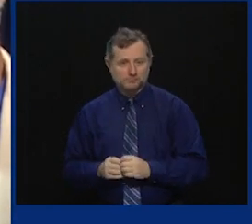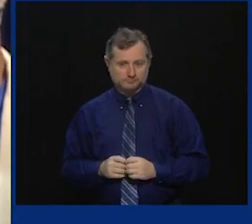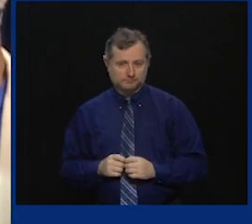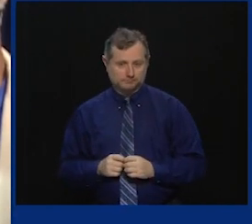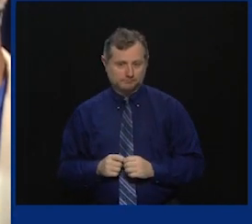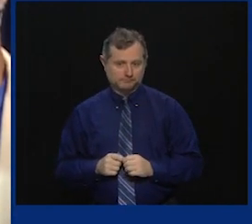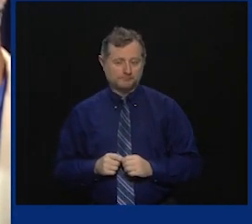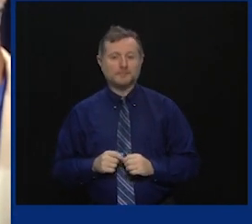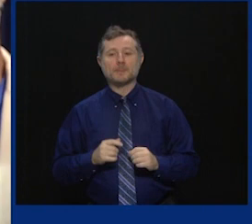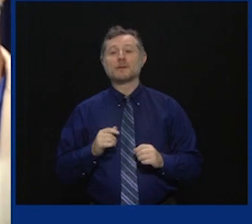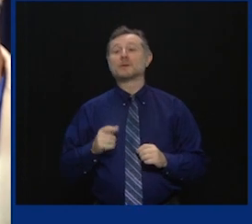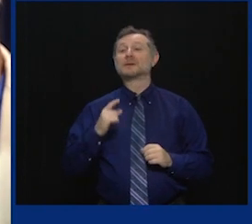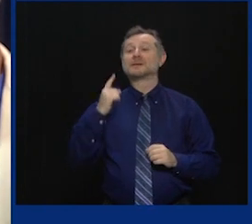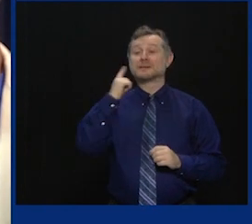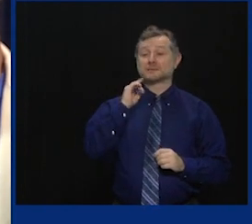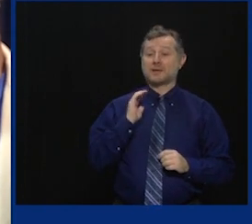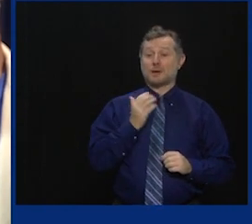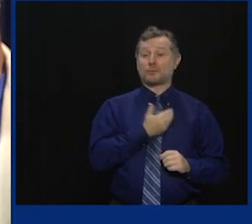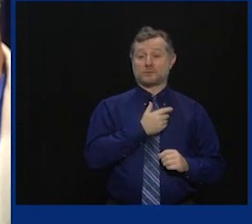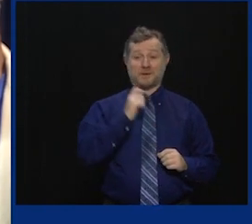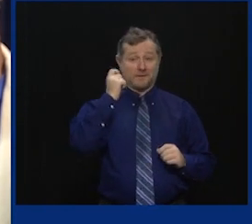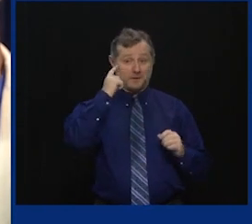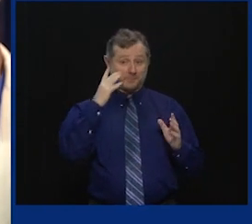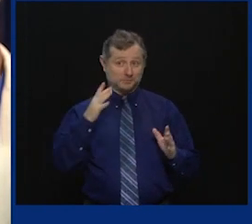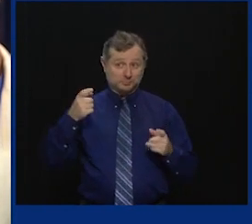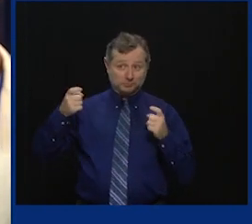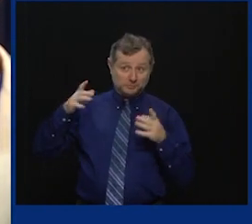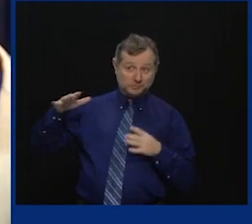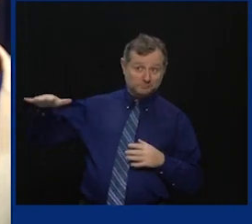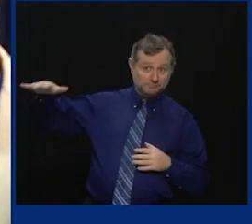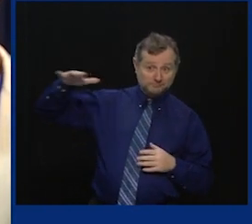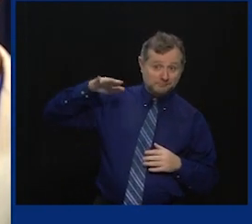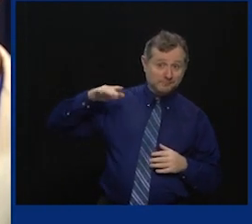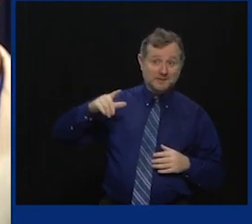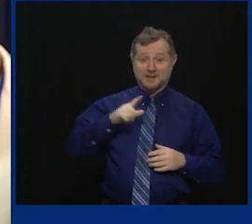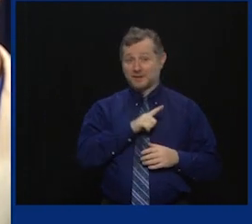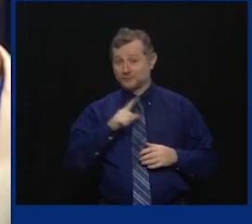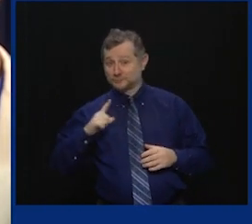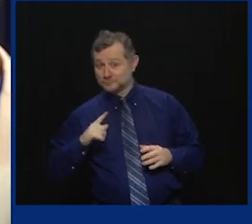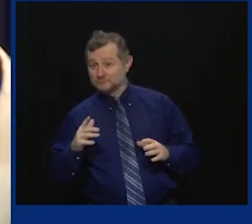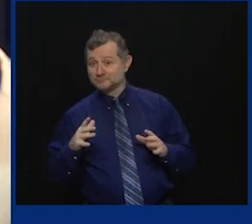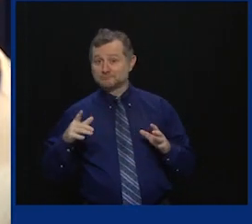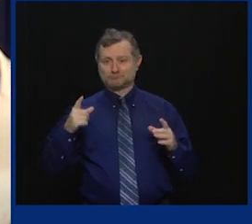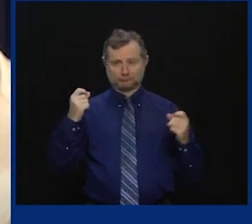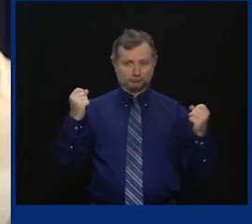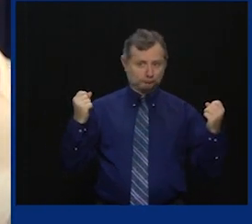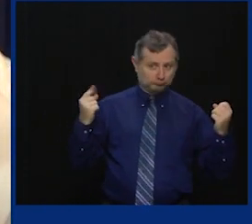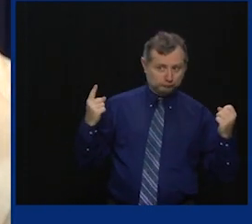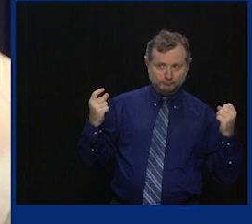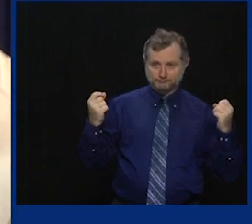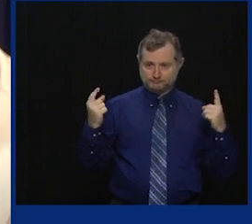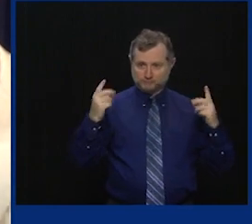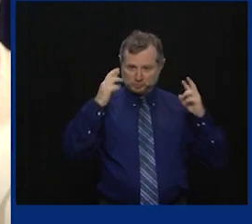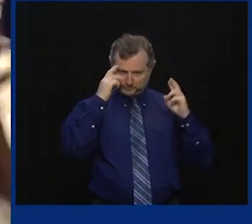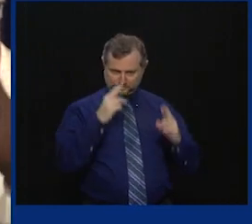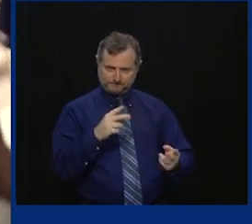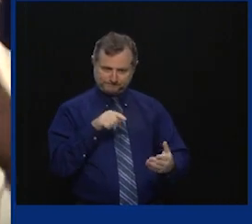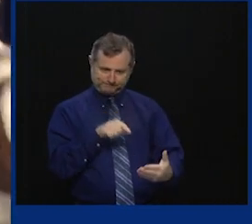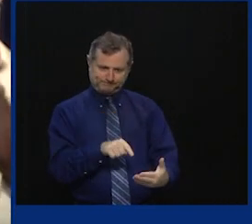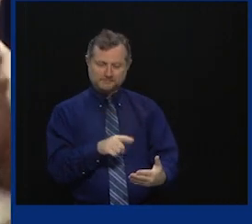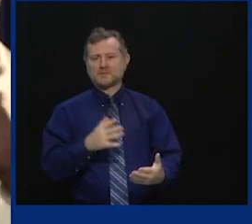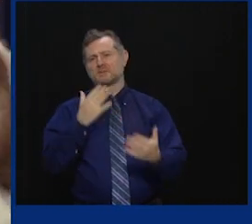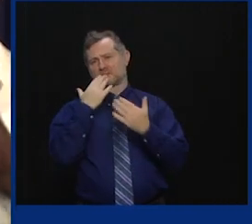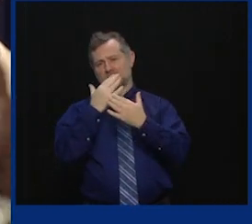and a legislature that understands that and will honor that sentiment, and I thank you all for that.